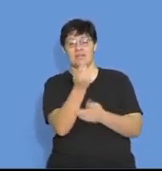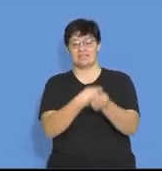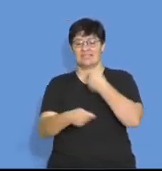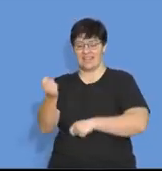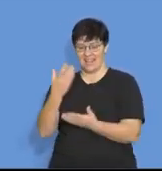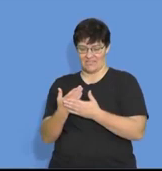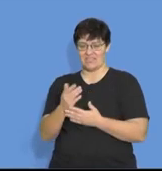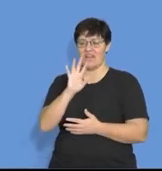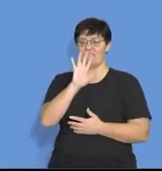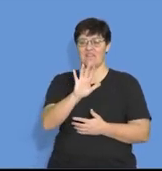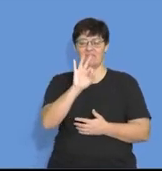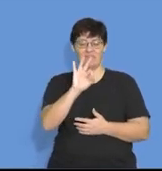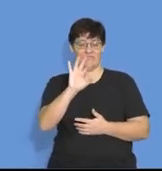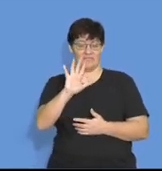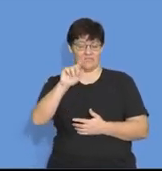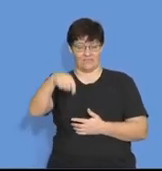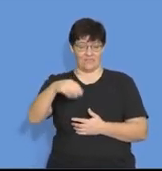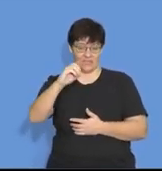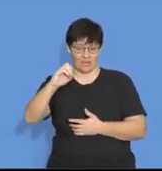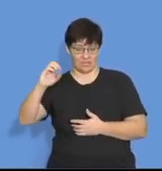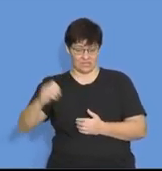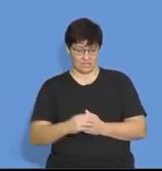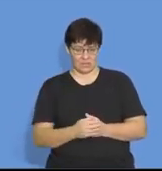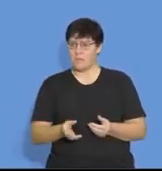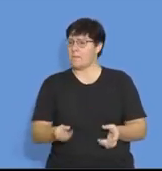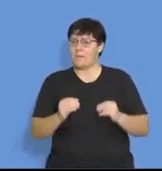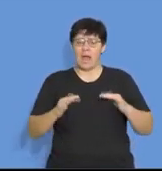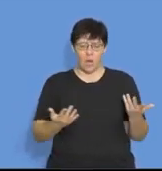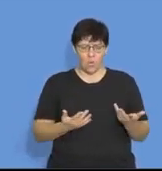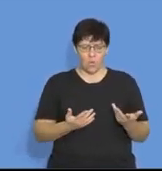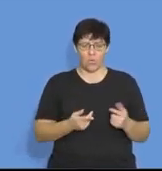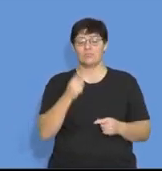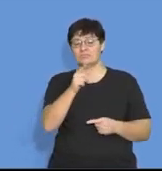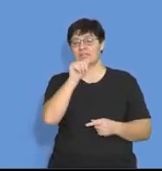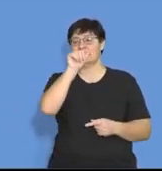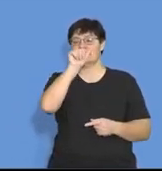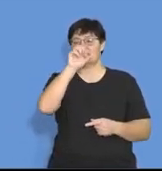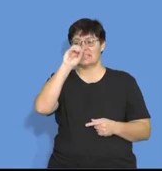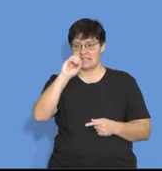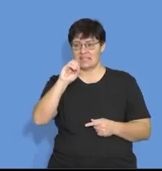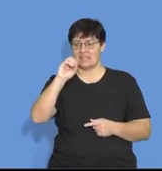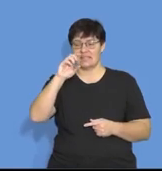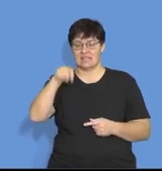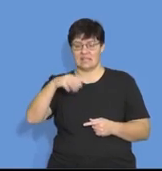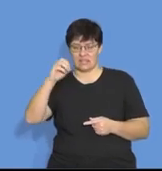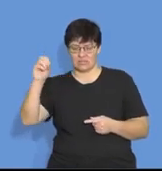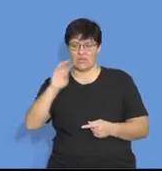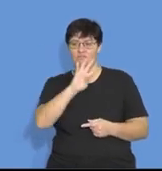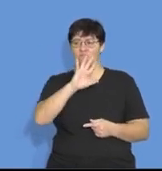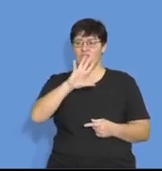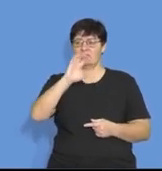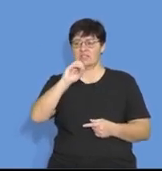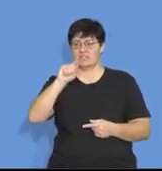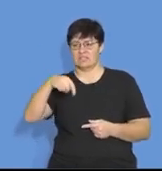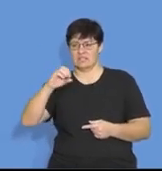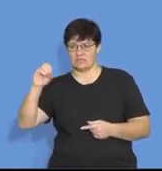the 535,000. How did we get that? We took the 60 plus the 450, which is 510, plus the